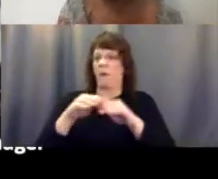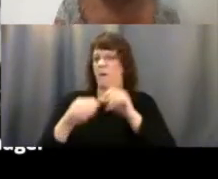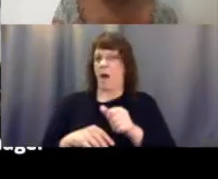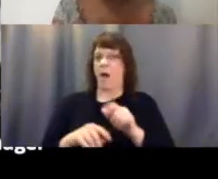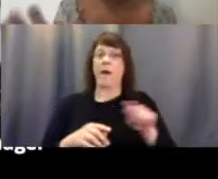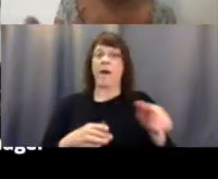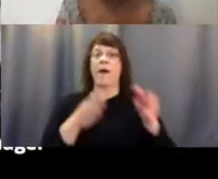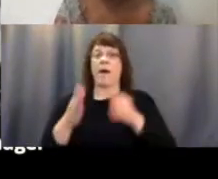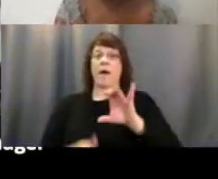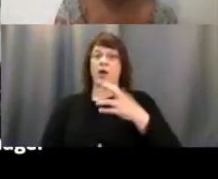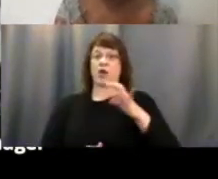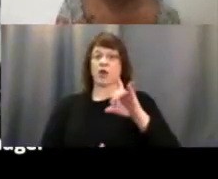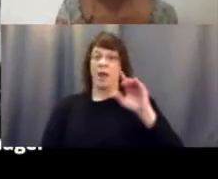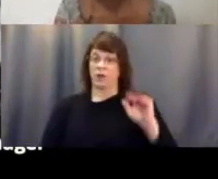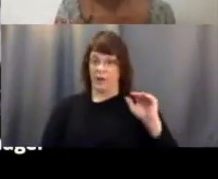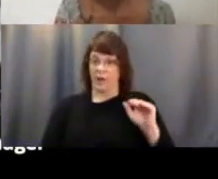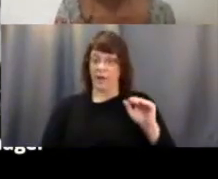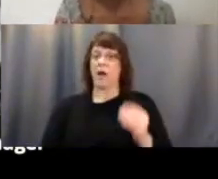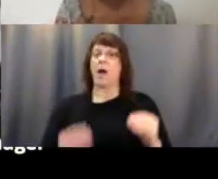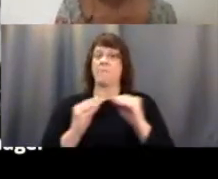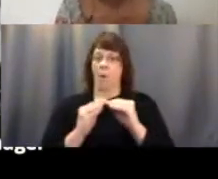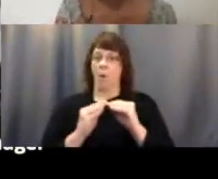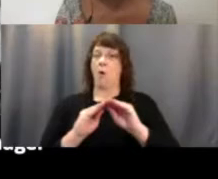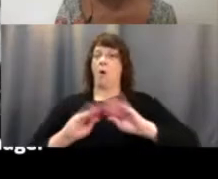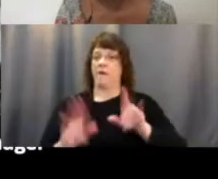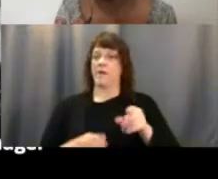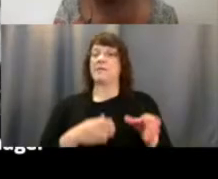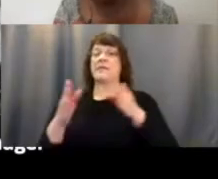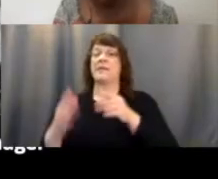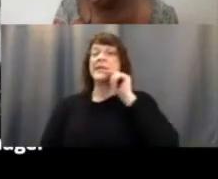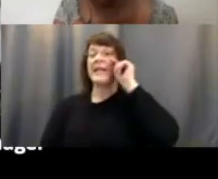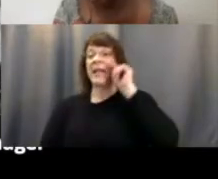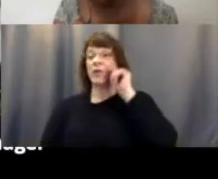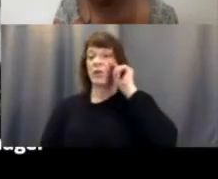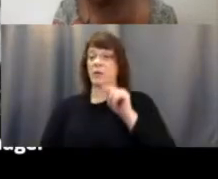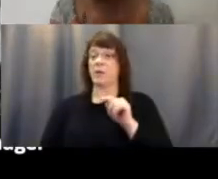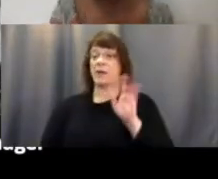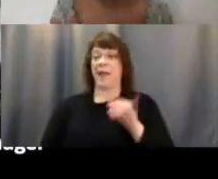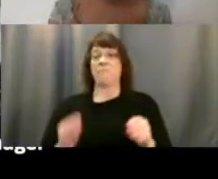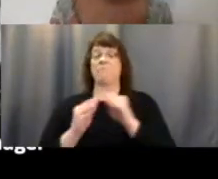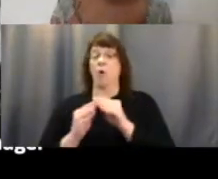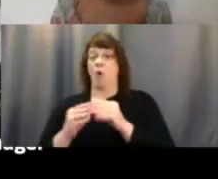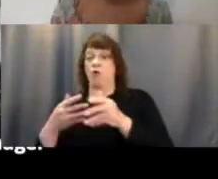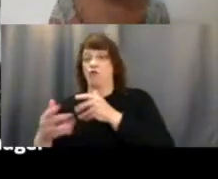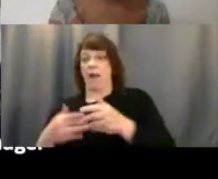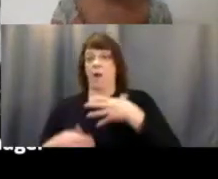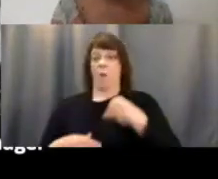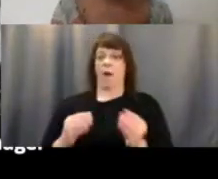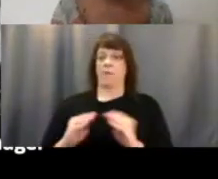years, you can see it's a lot more defined, especially in teenage. You can see more of the gray matter, white matter distinctions, much easier to